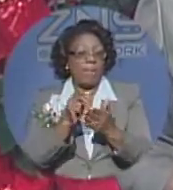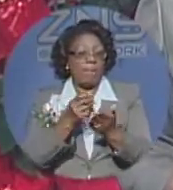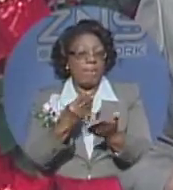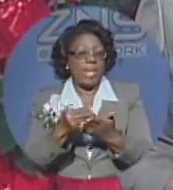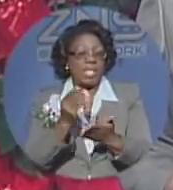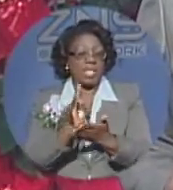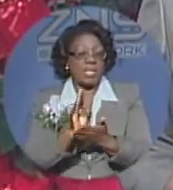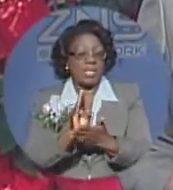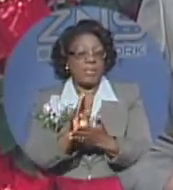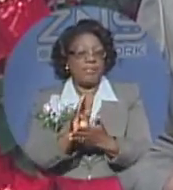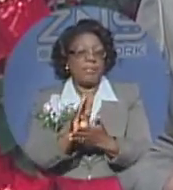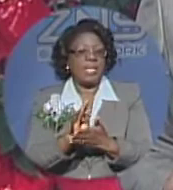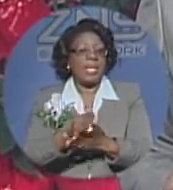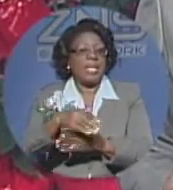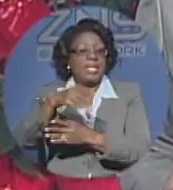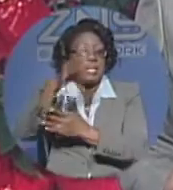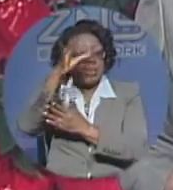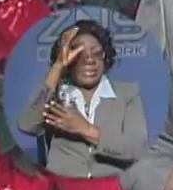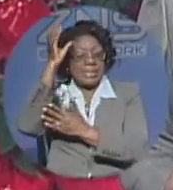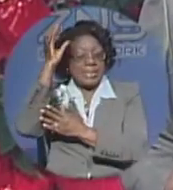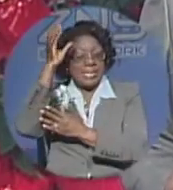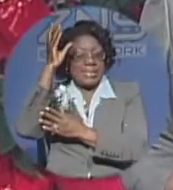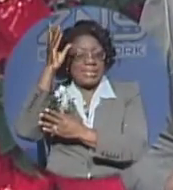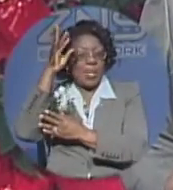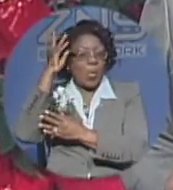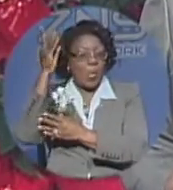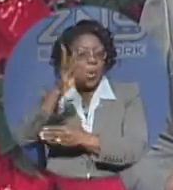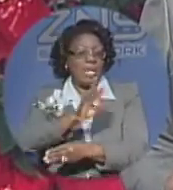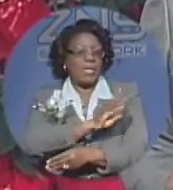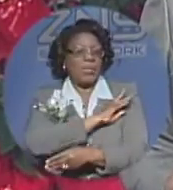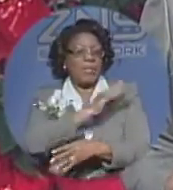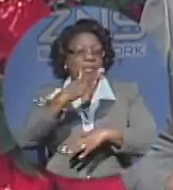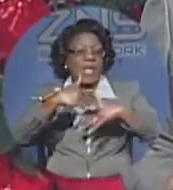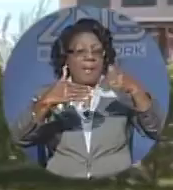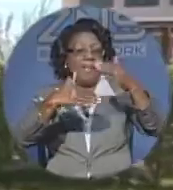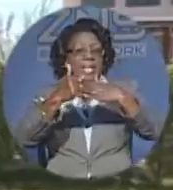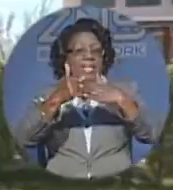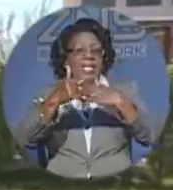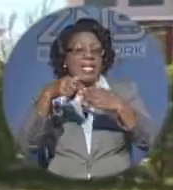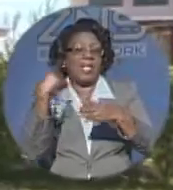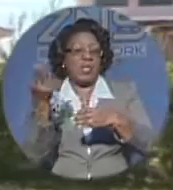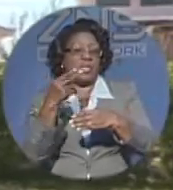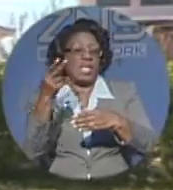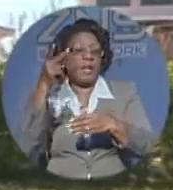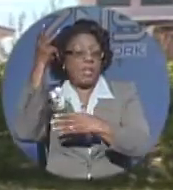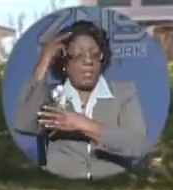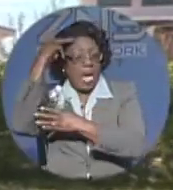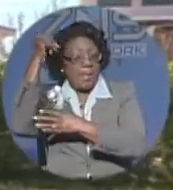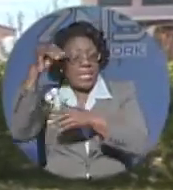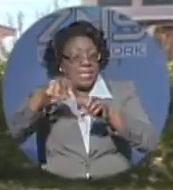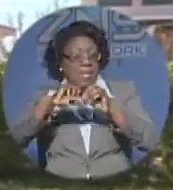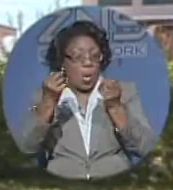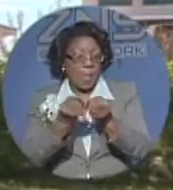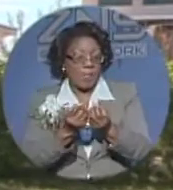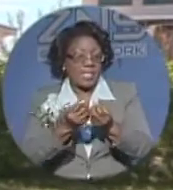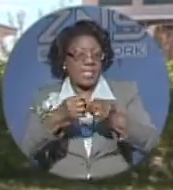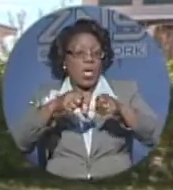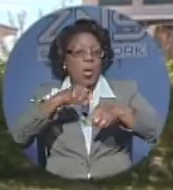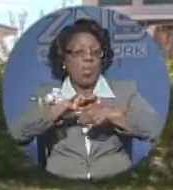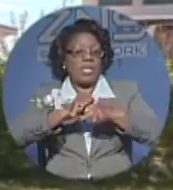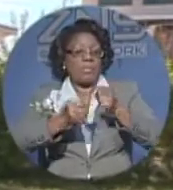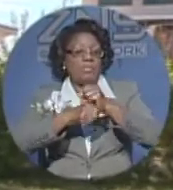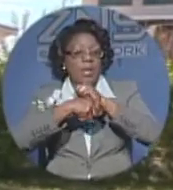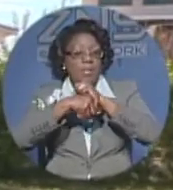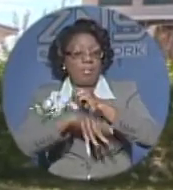The Cecil Wallace Whitfield building is no more. The building, which housed the office of the Prime Minister, was demolished this afternoon as